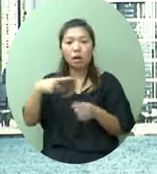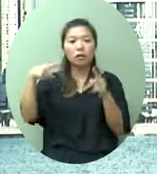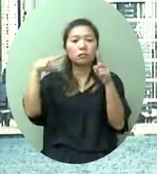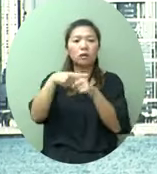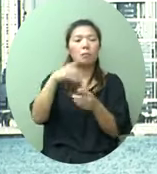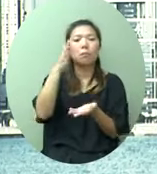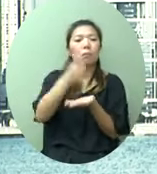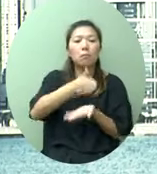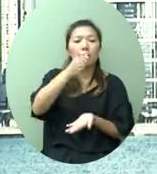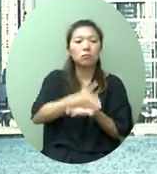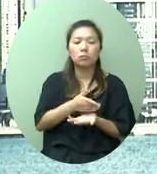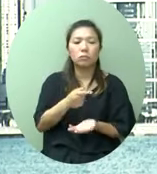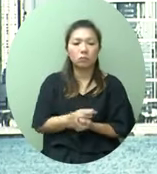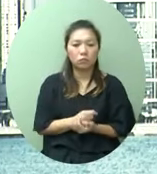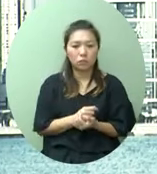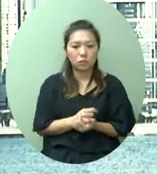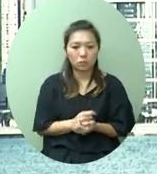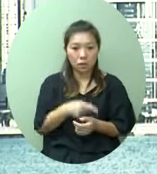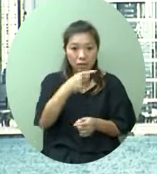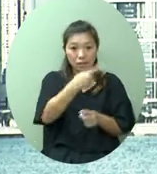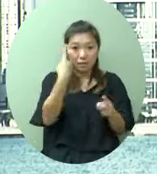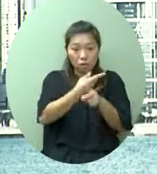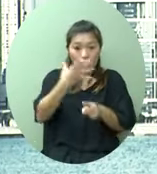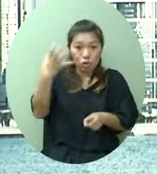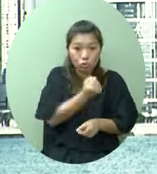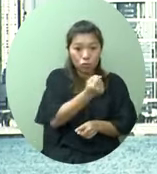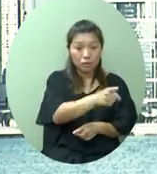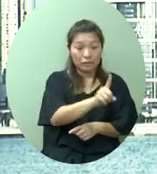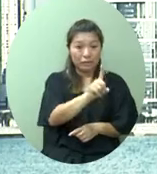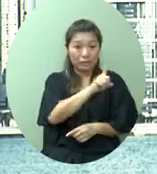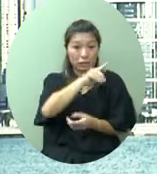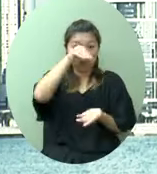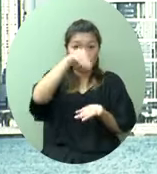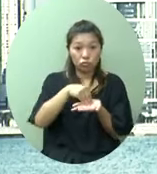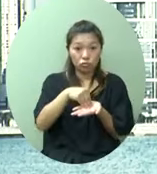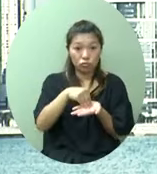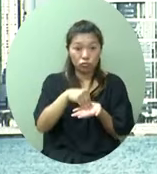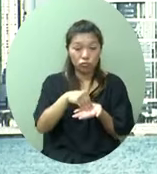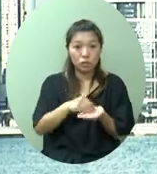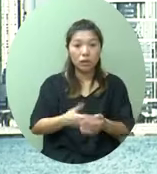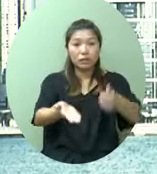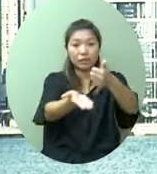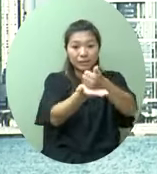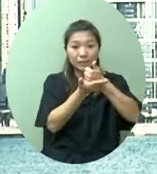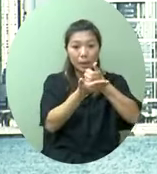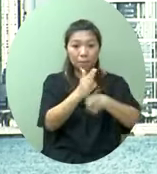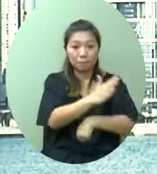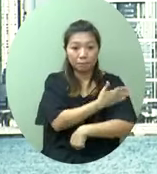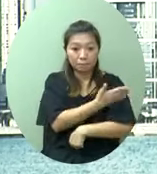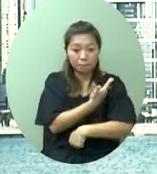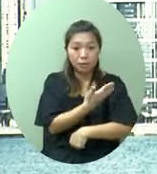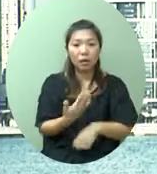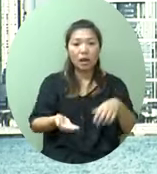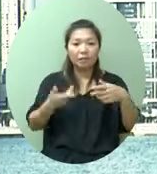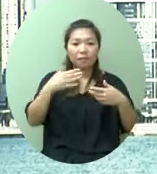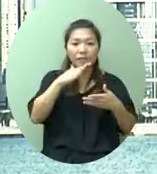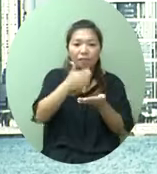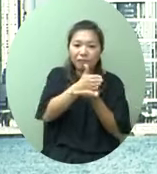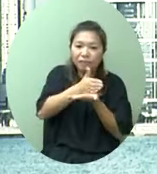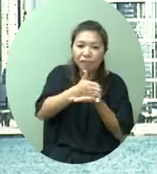power to make decisions, to employ staff, or to allocate money. The inference that we have given